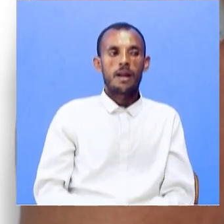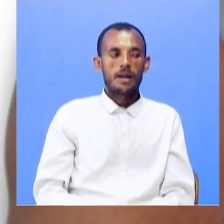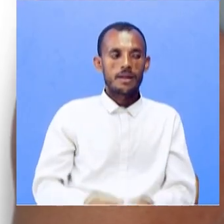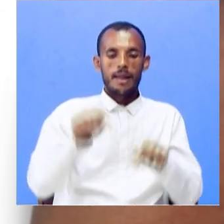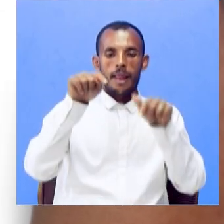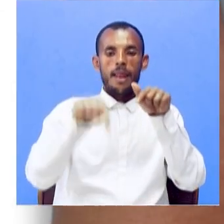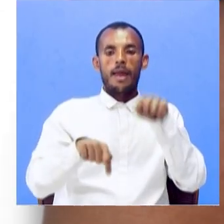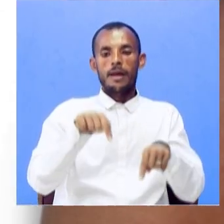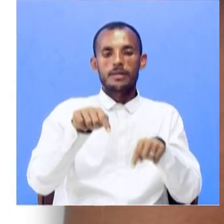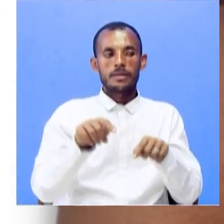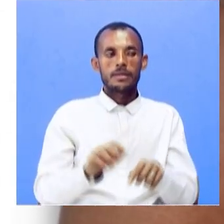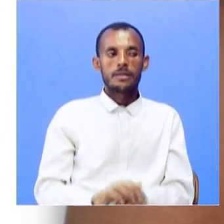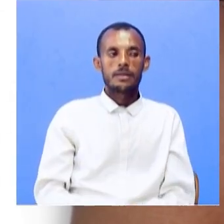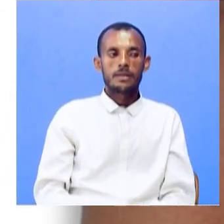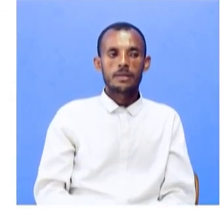legs.